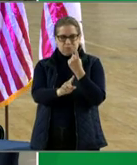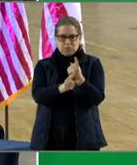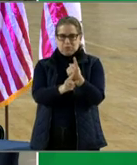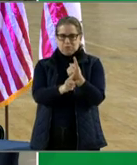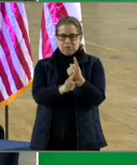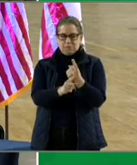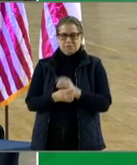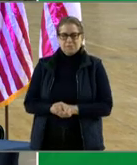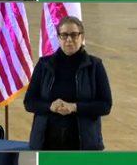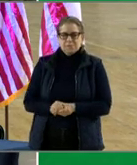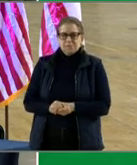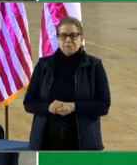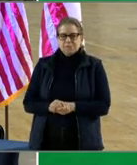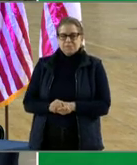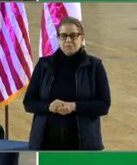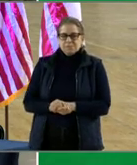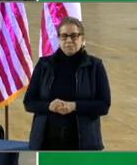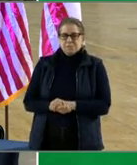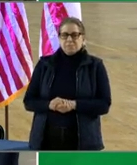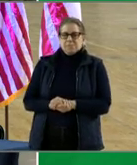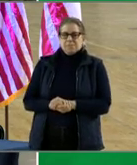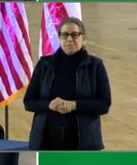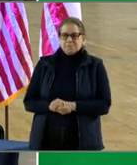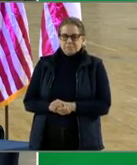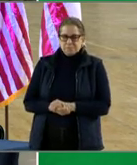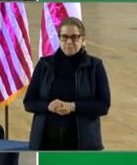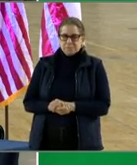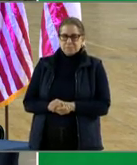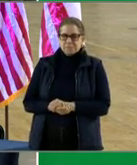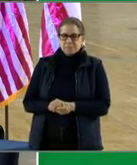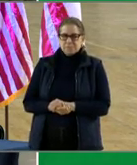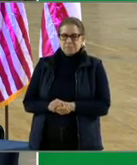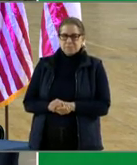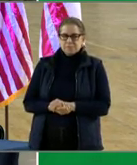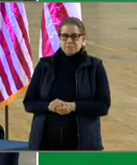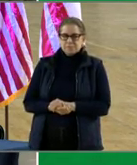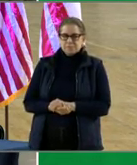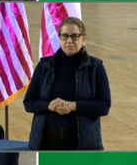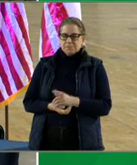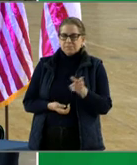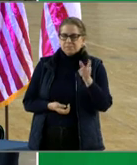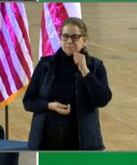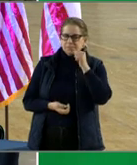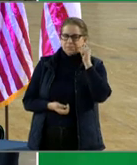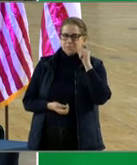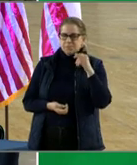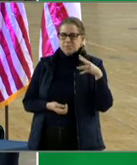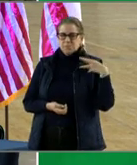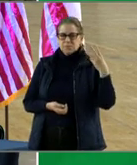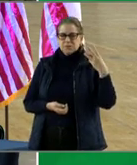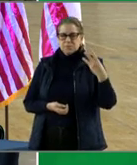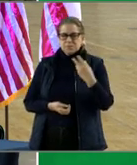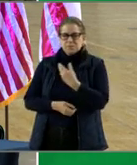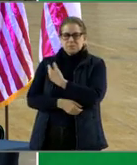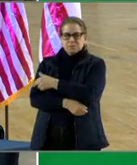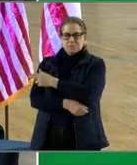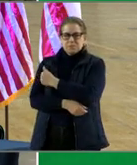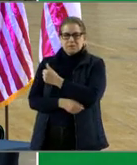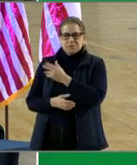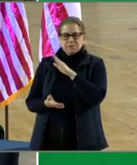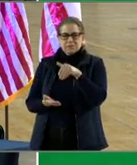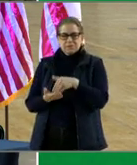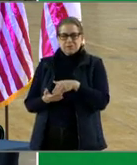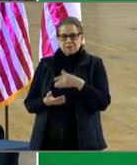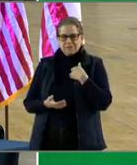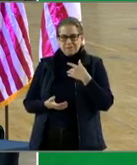she had another question. Yesterday, Washington Hospital Center said that syringes might be an issue. Are they, and what other supplies do we